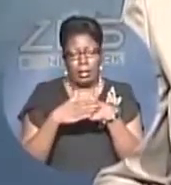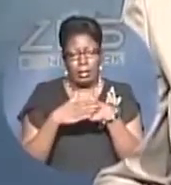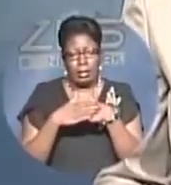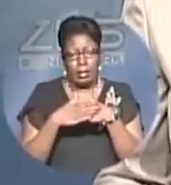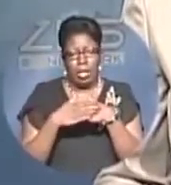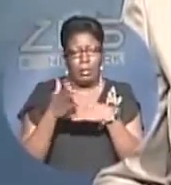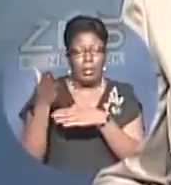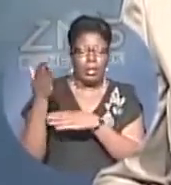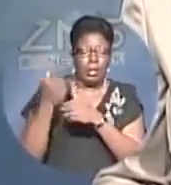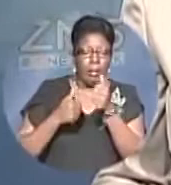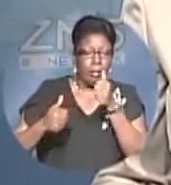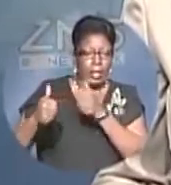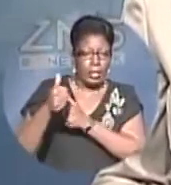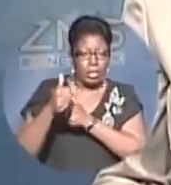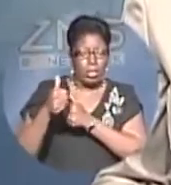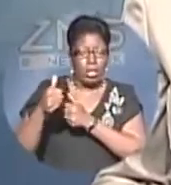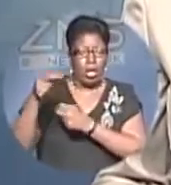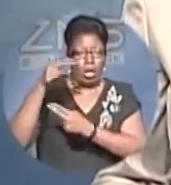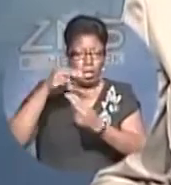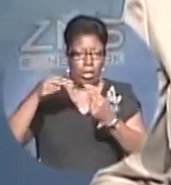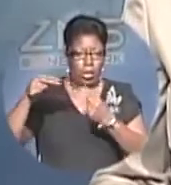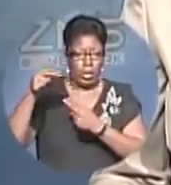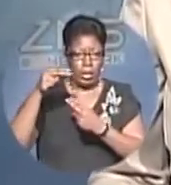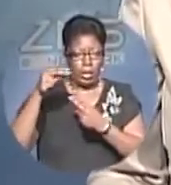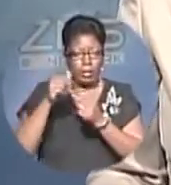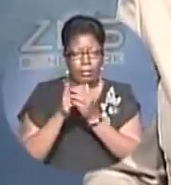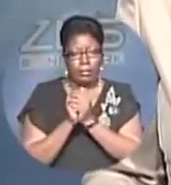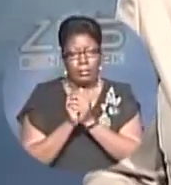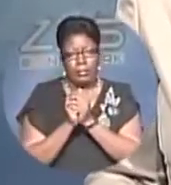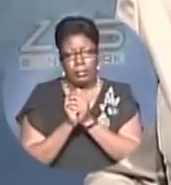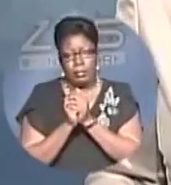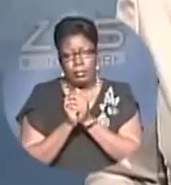following the passage of a hurricane. Here's Shenique's report on that.